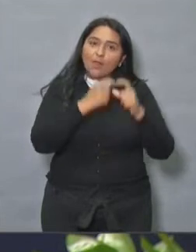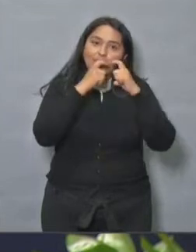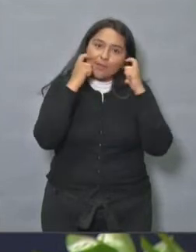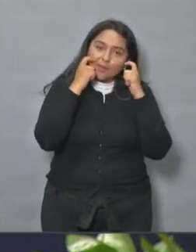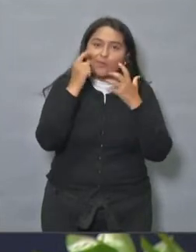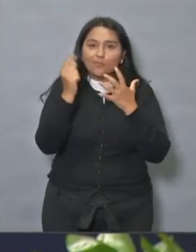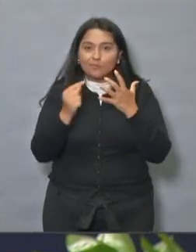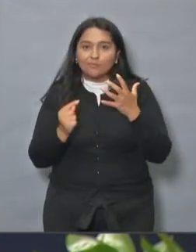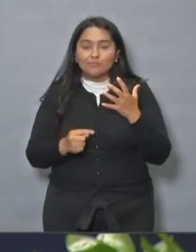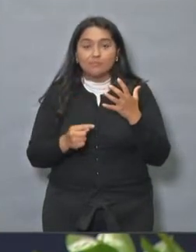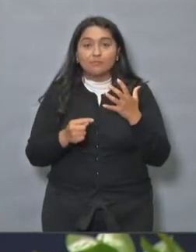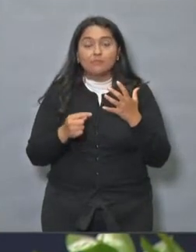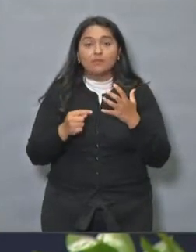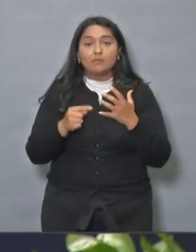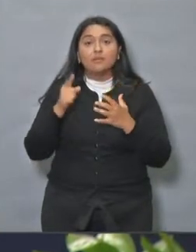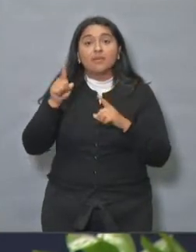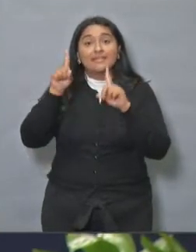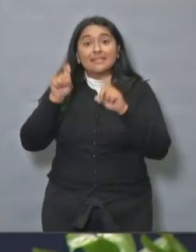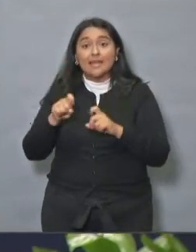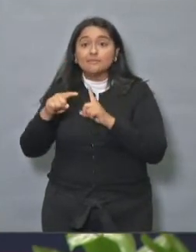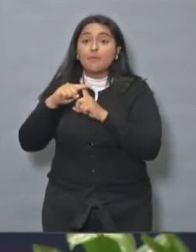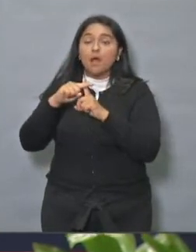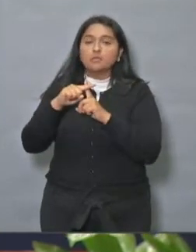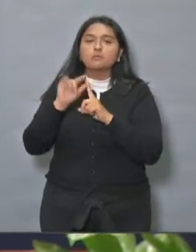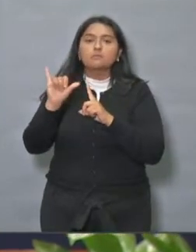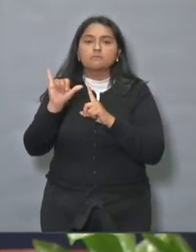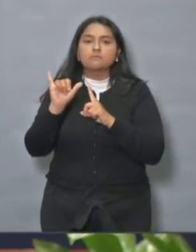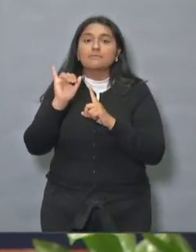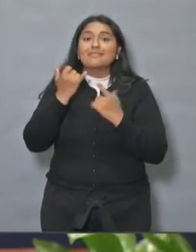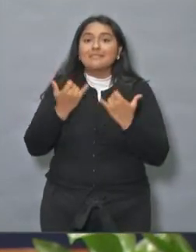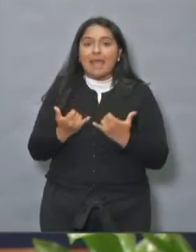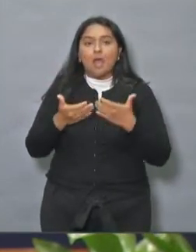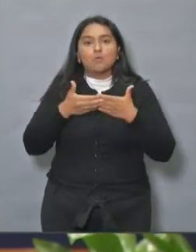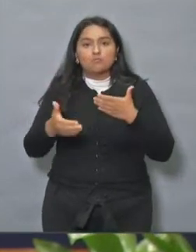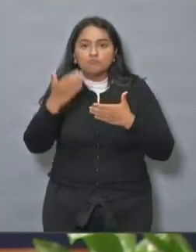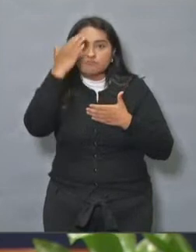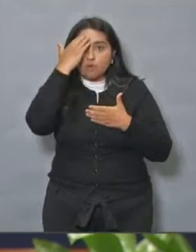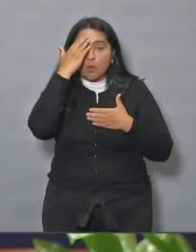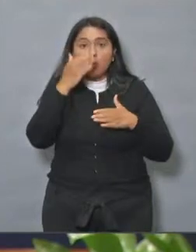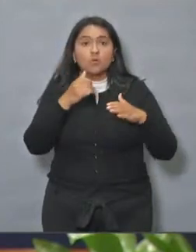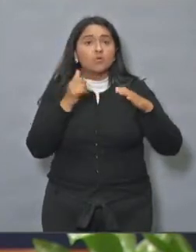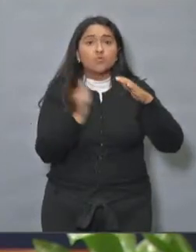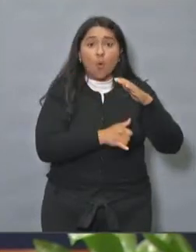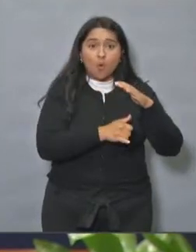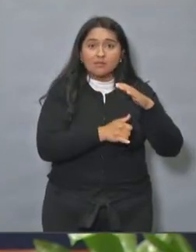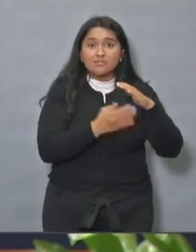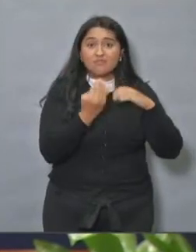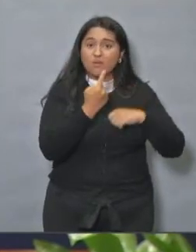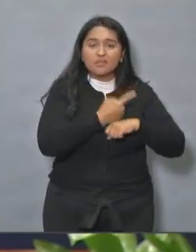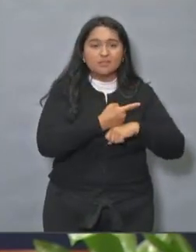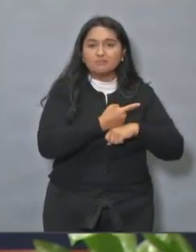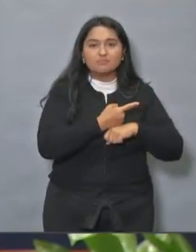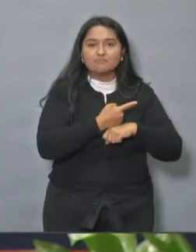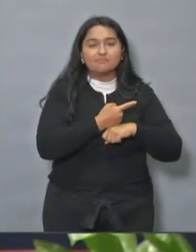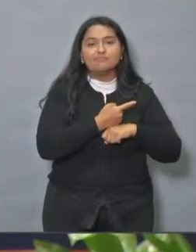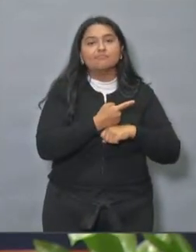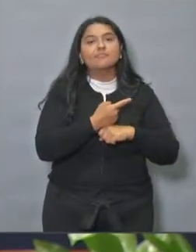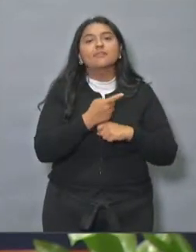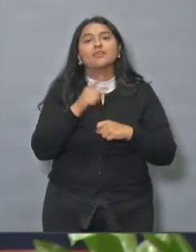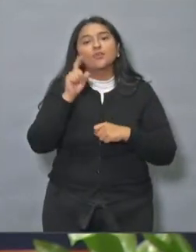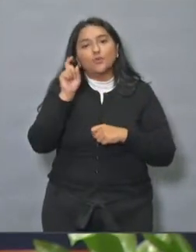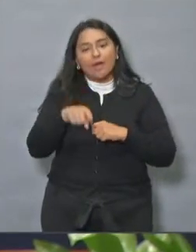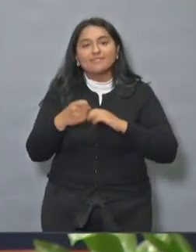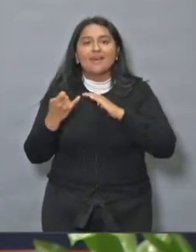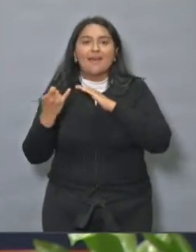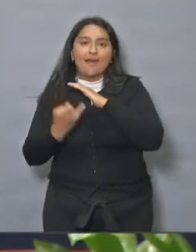only helpful when it's positive, in that it moves you from someone who needs to quarantine for 14 days to someone